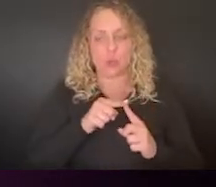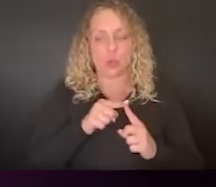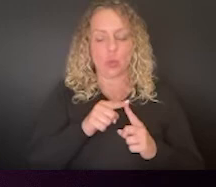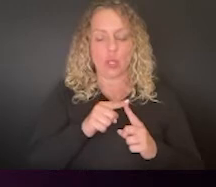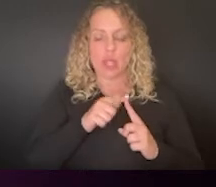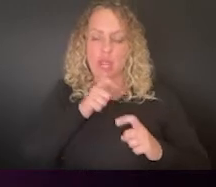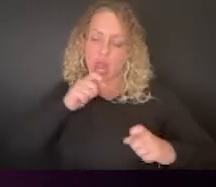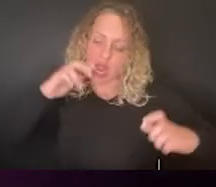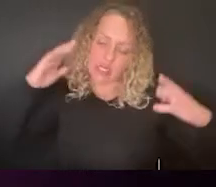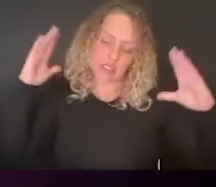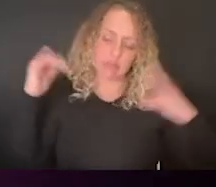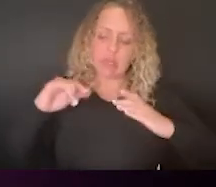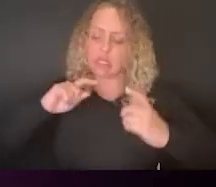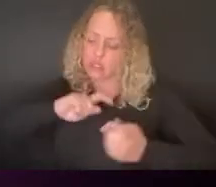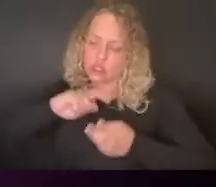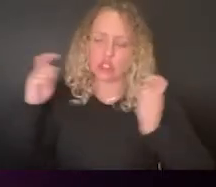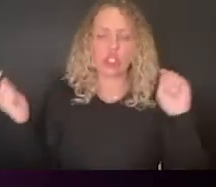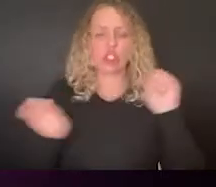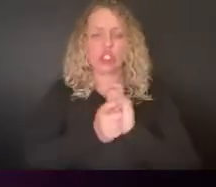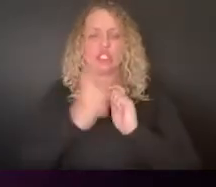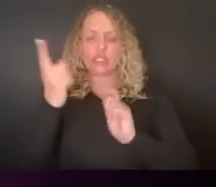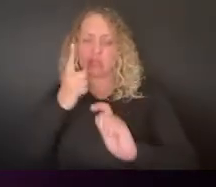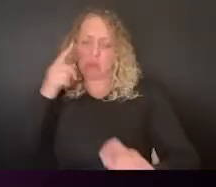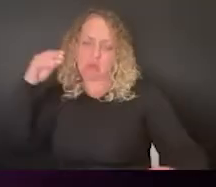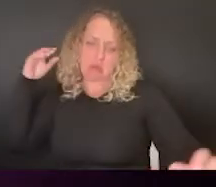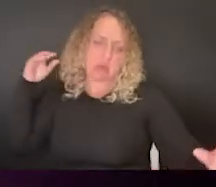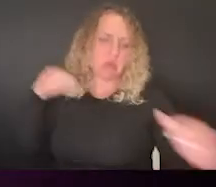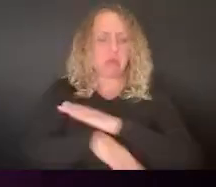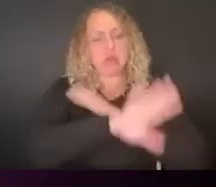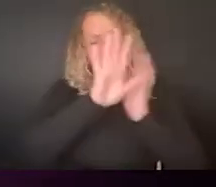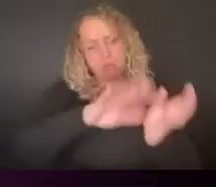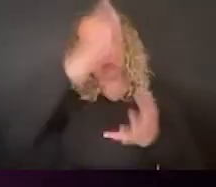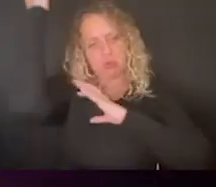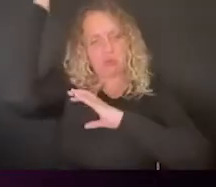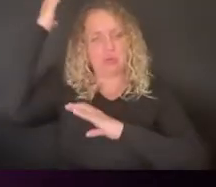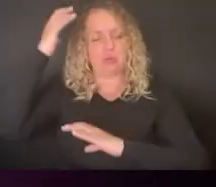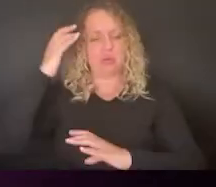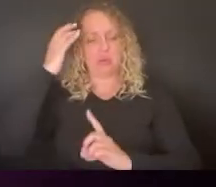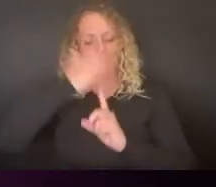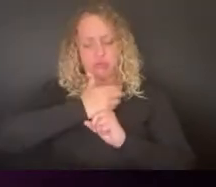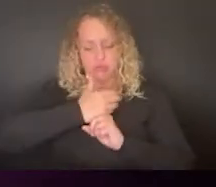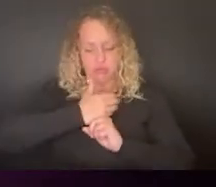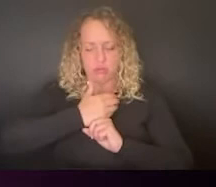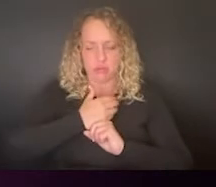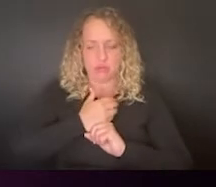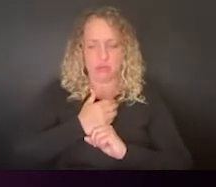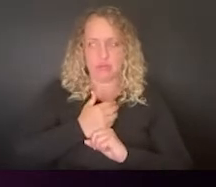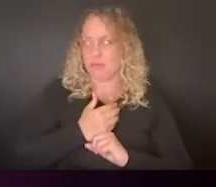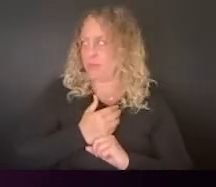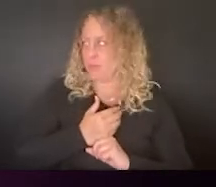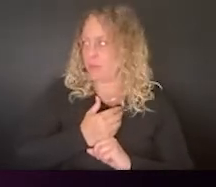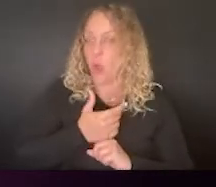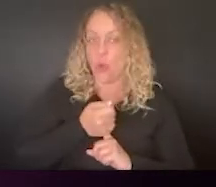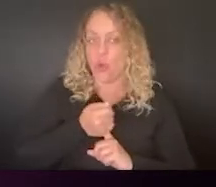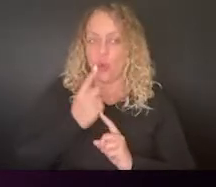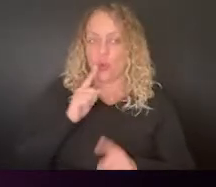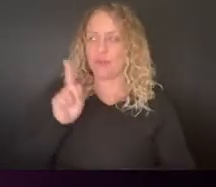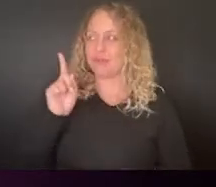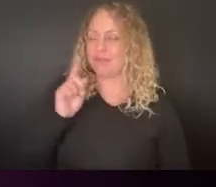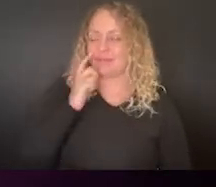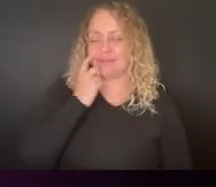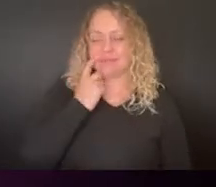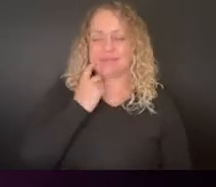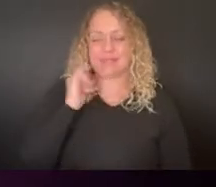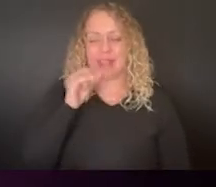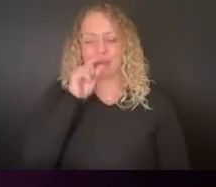And naturally, we were just beginning to start redefining our design tokens when, in an unexpected twist, someone kicked into the door